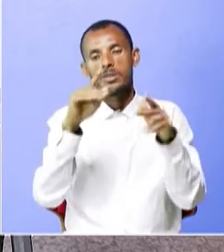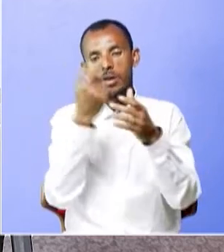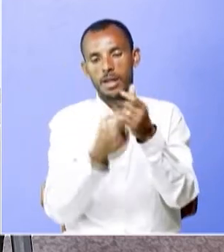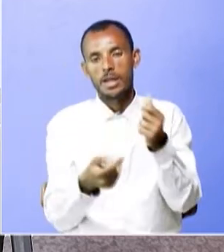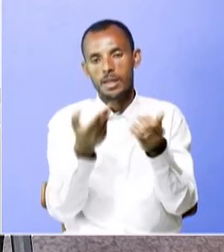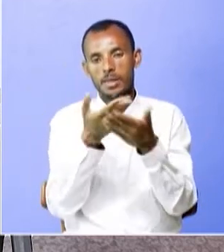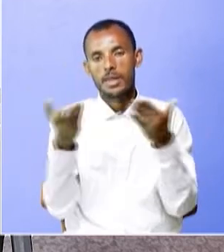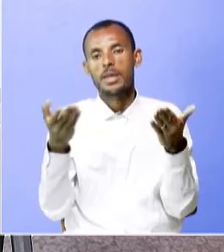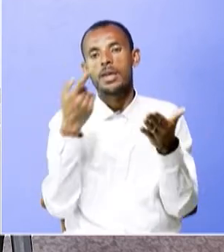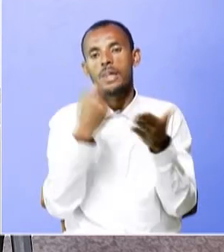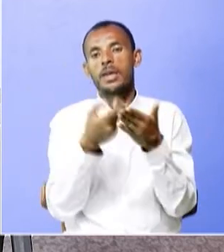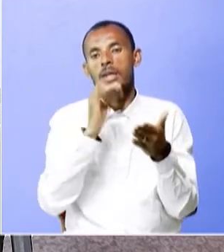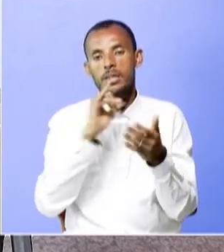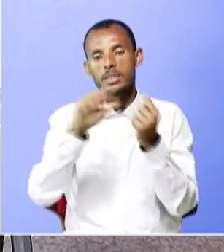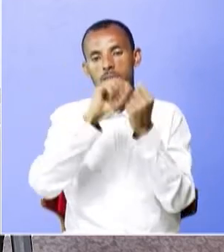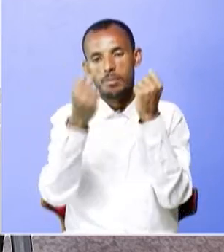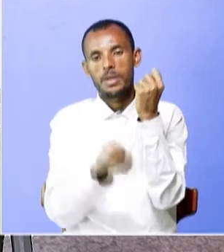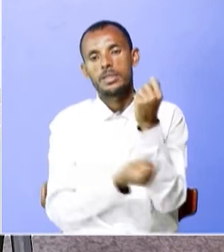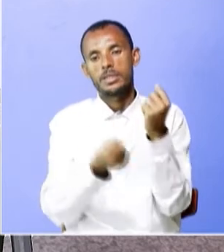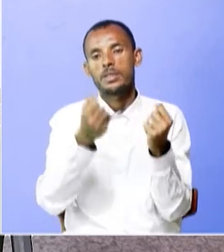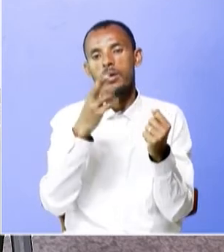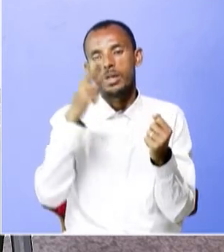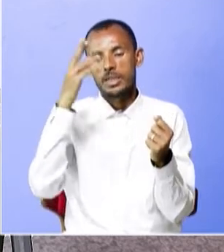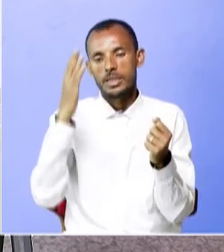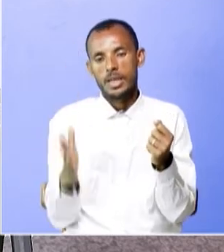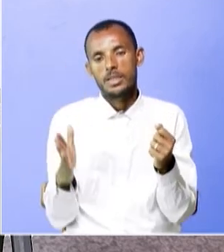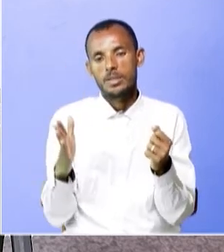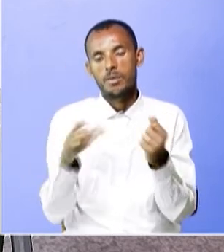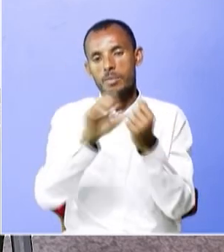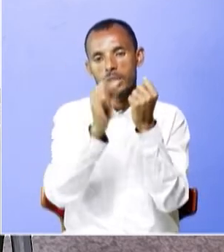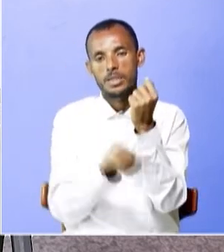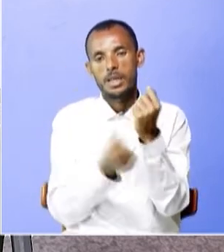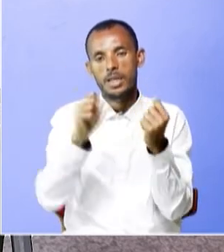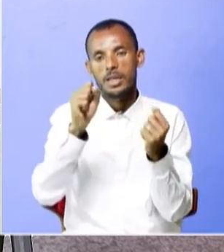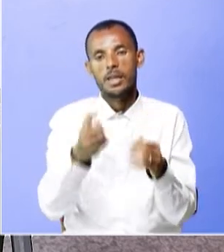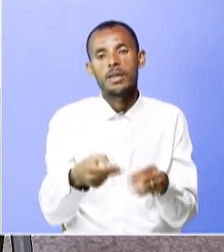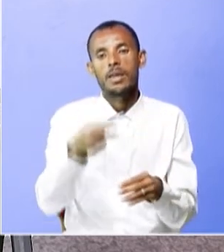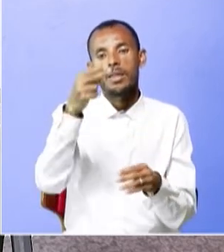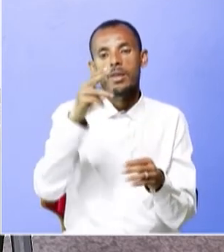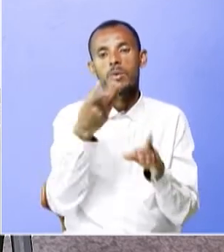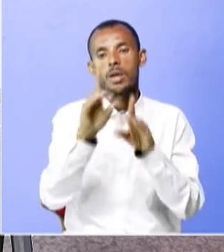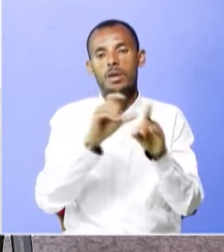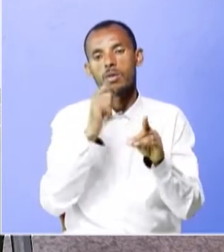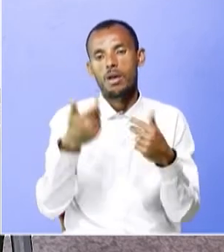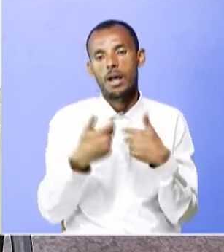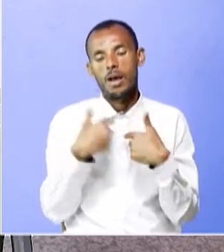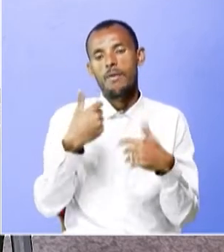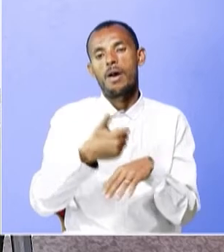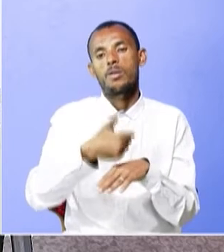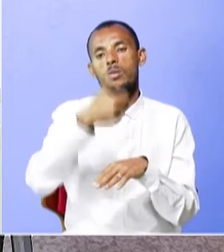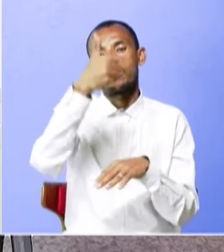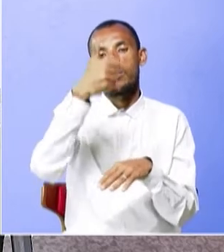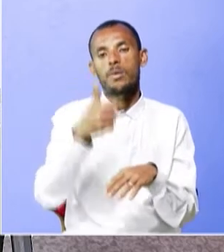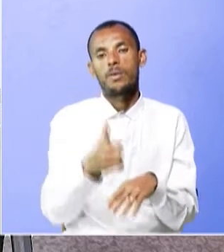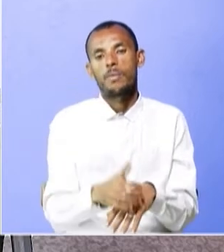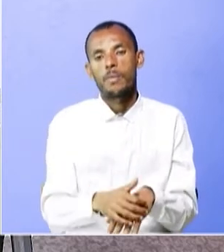have here is the base, the sides of the base and the slant height, but we don't have the altitude of the